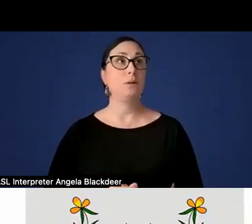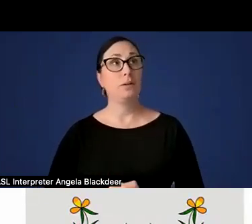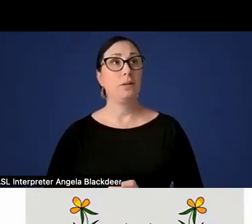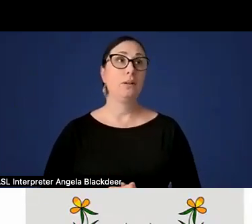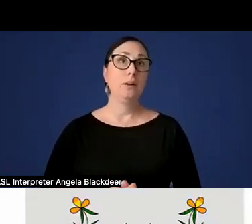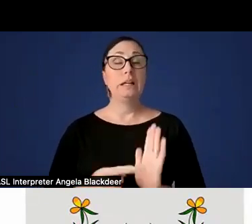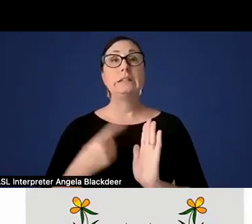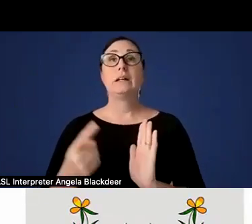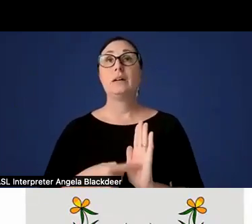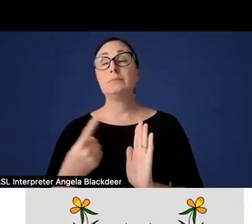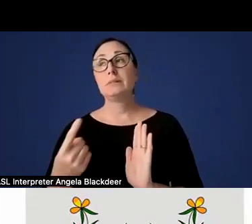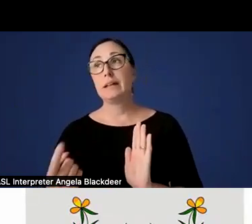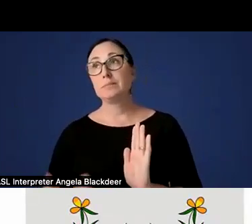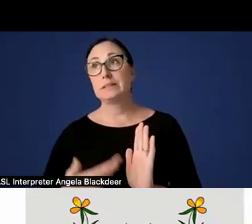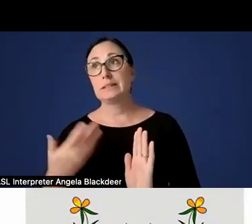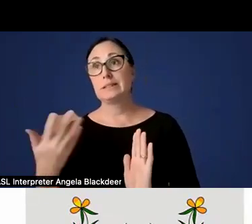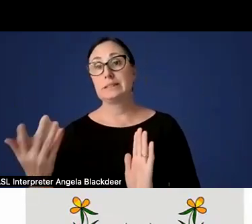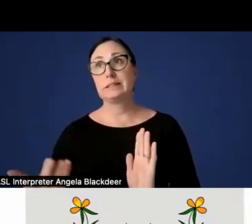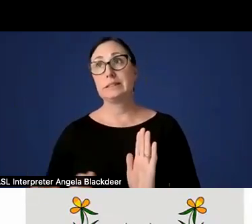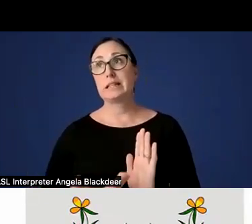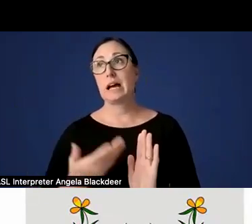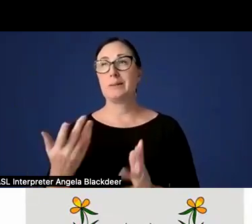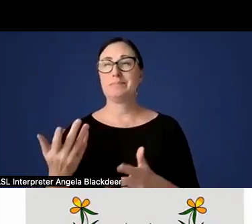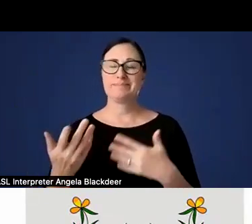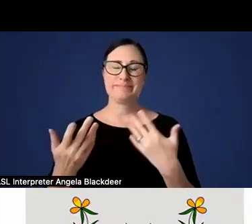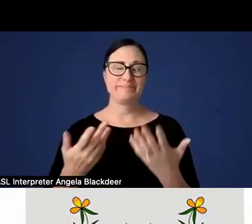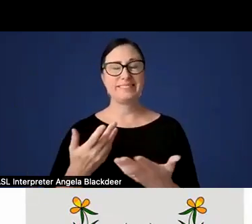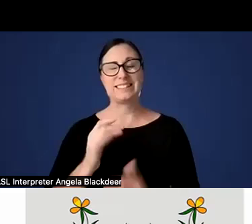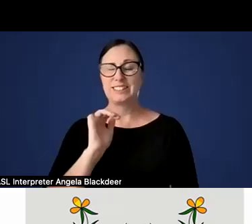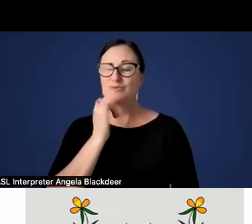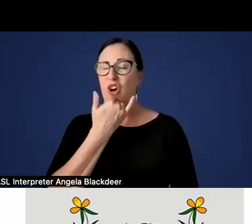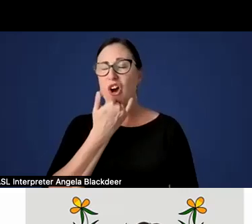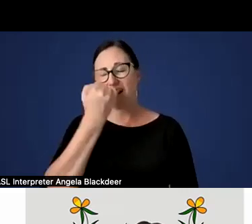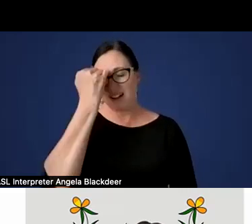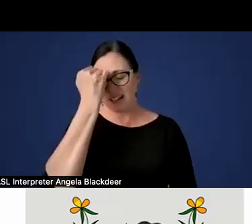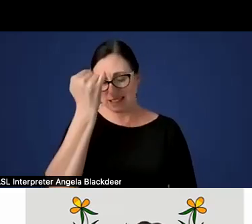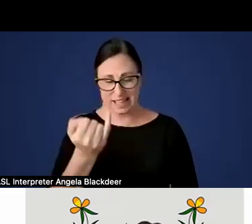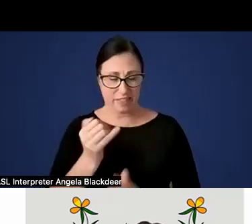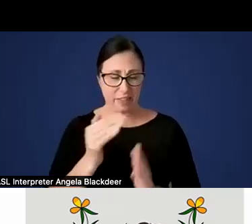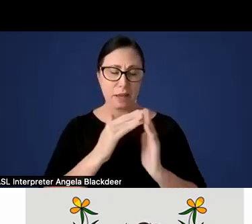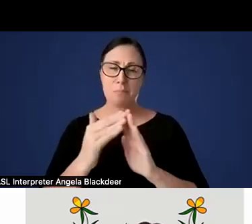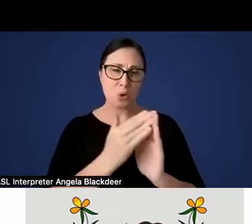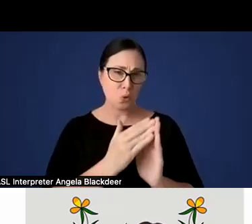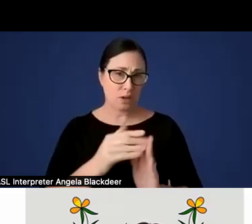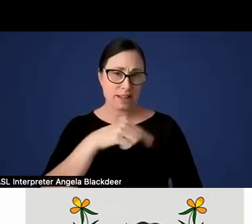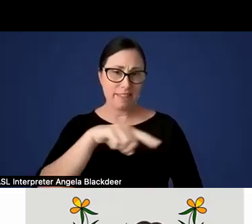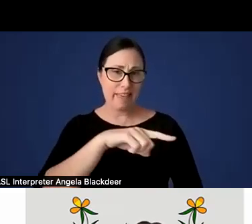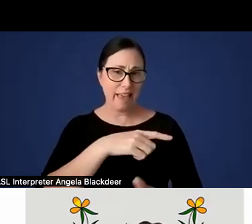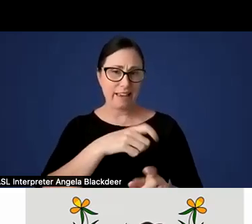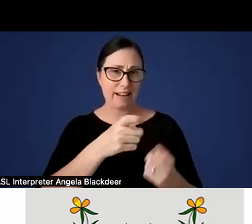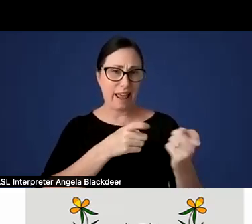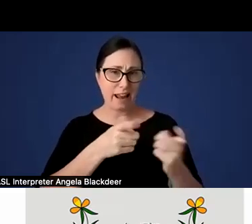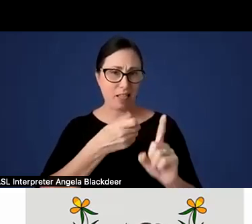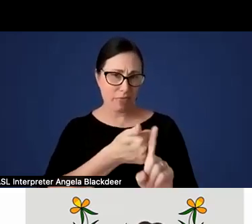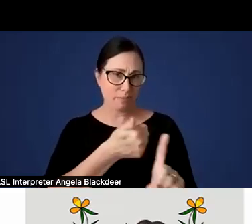sometimes there's a disillusion that, well, the community can handle it themselves. So that's what I was getting at the beginning, is